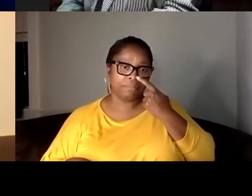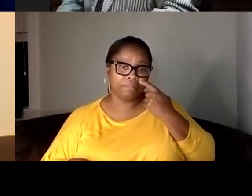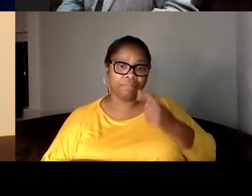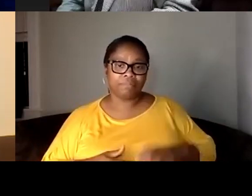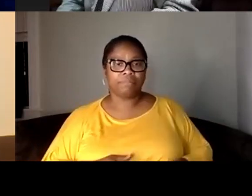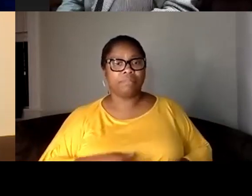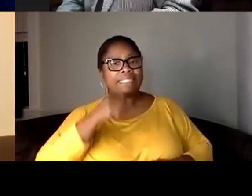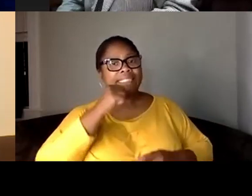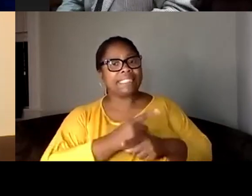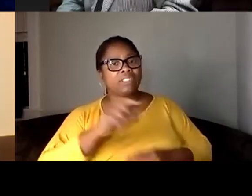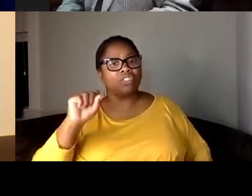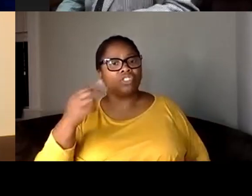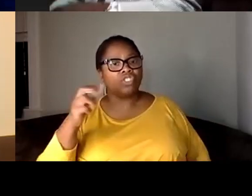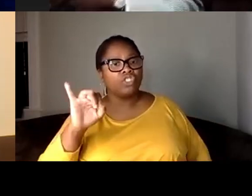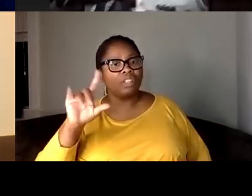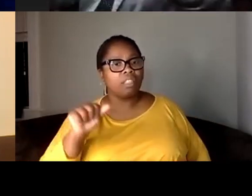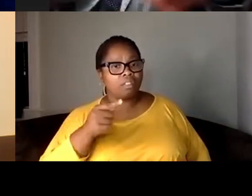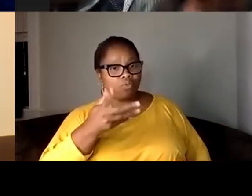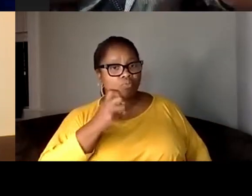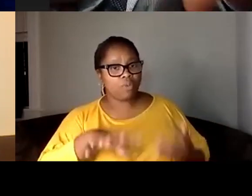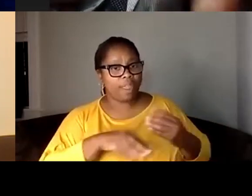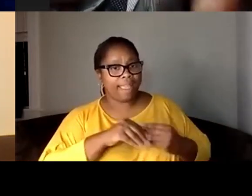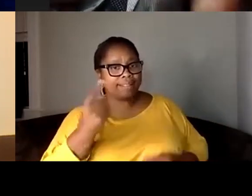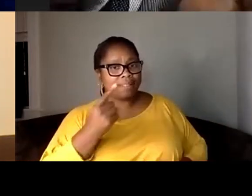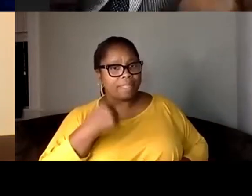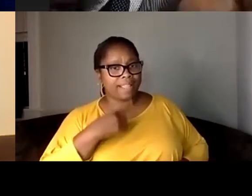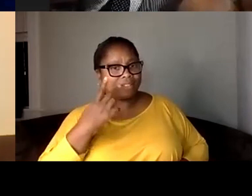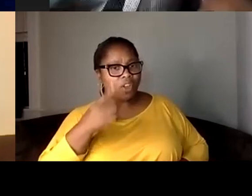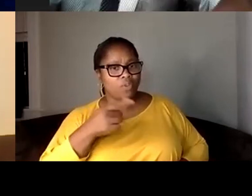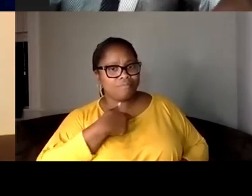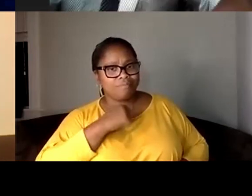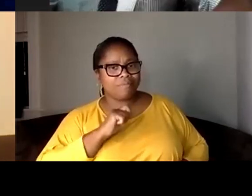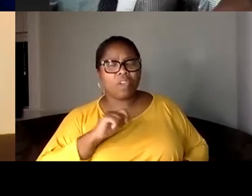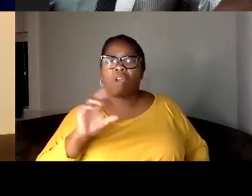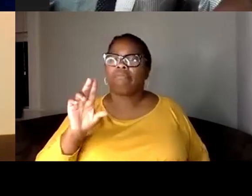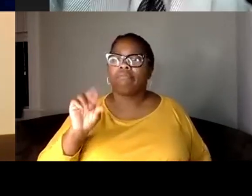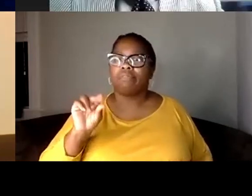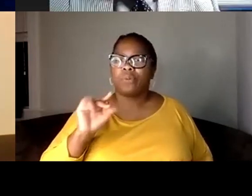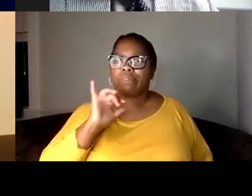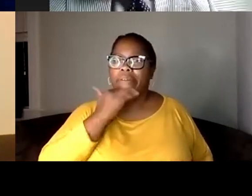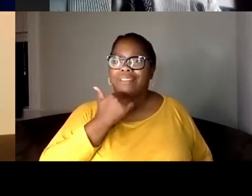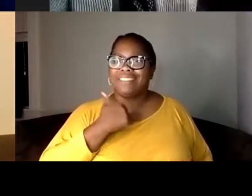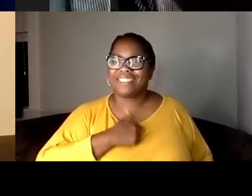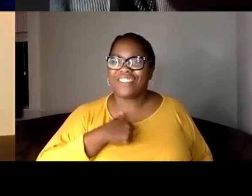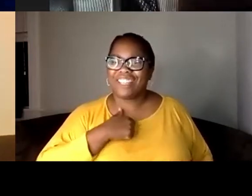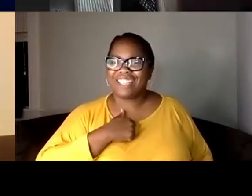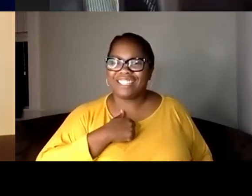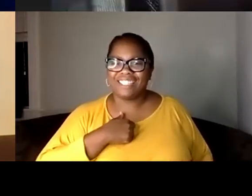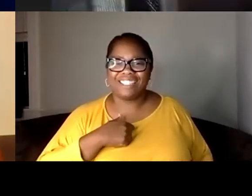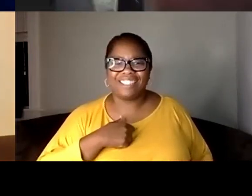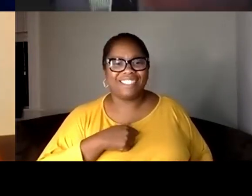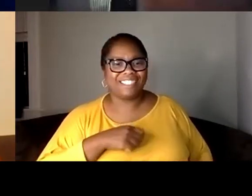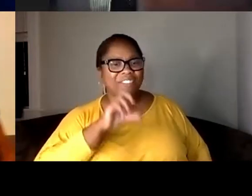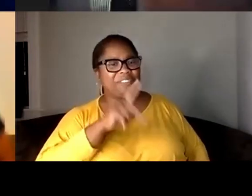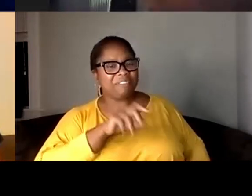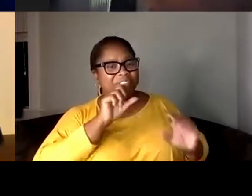Sister Sheila, did you want to add something? I saw you come off mute. Oh, no, that was actually sort of an accident. Sorry. Can you